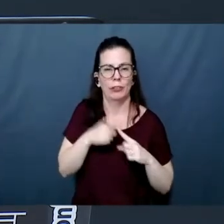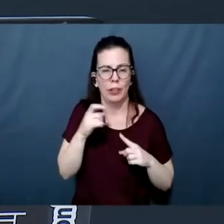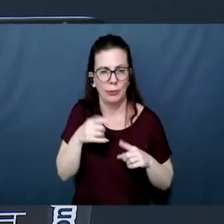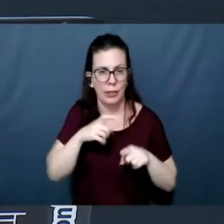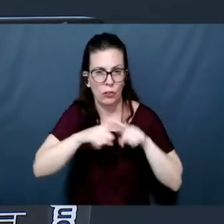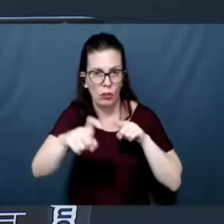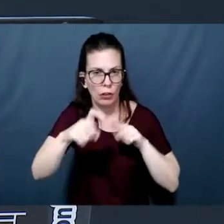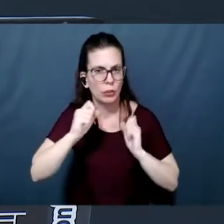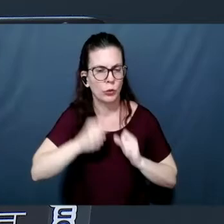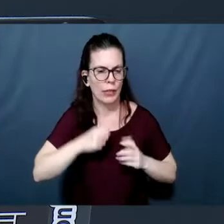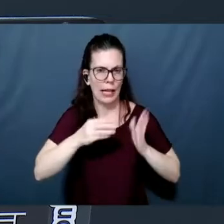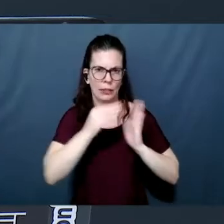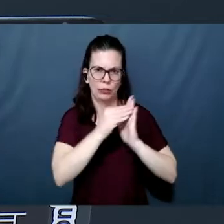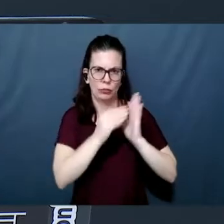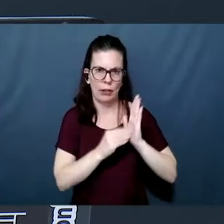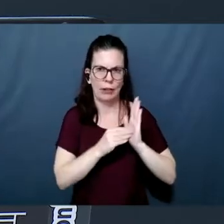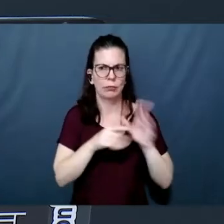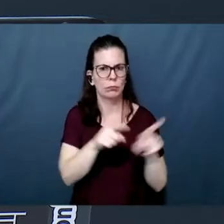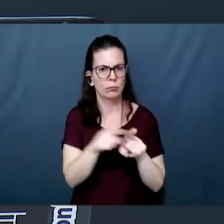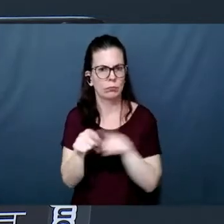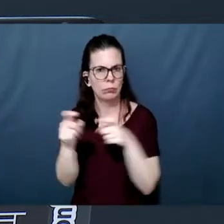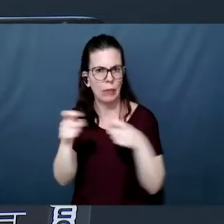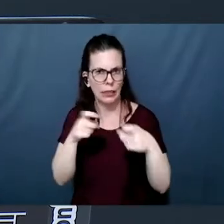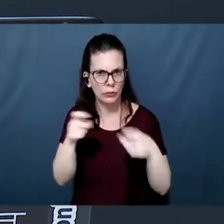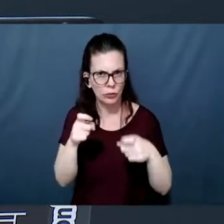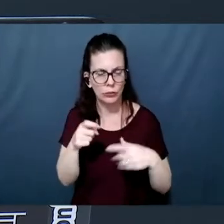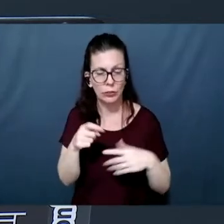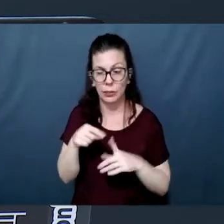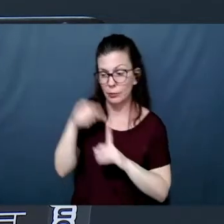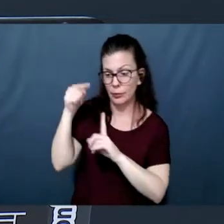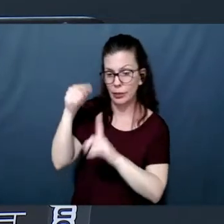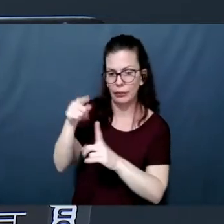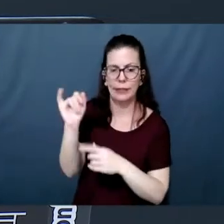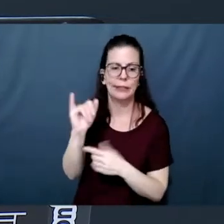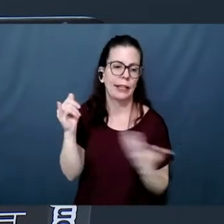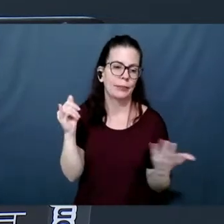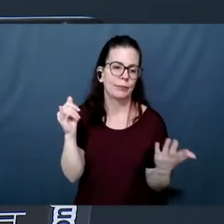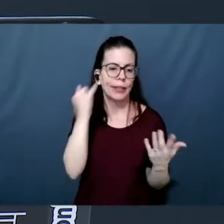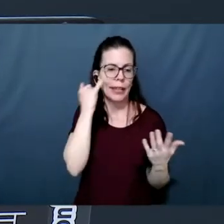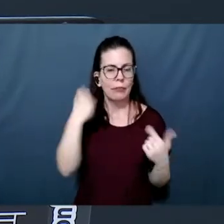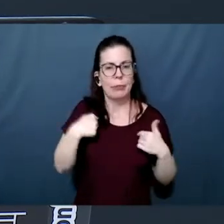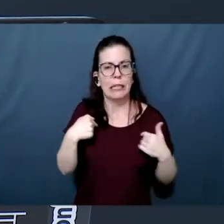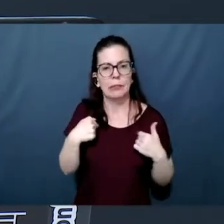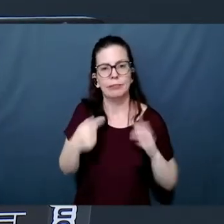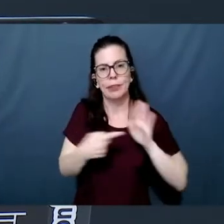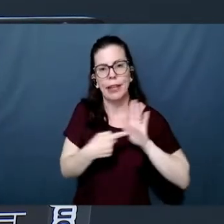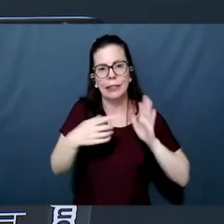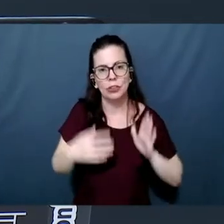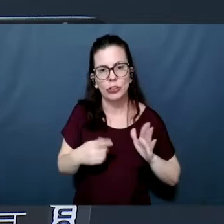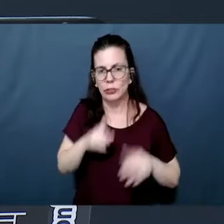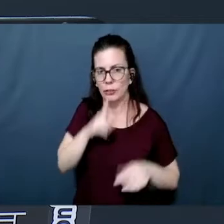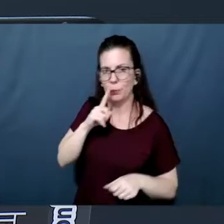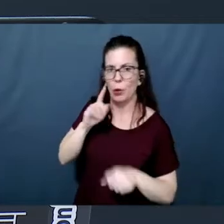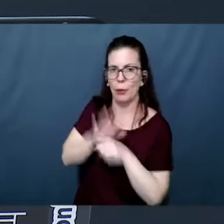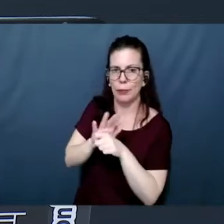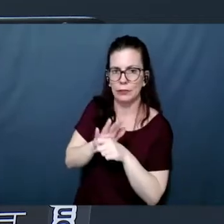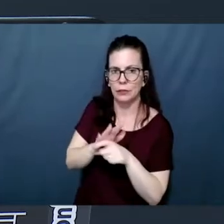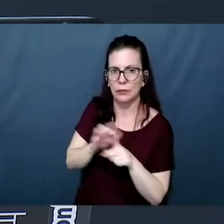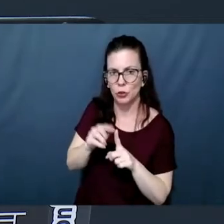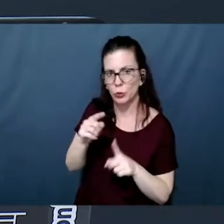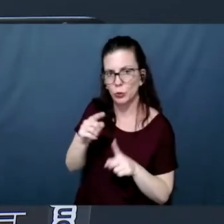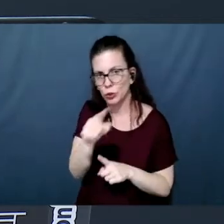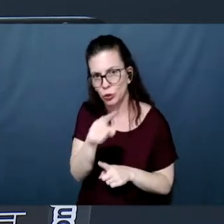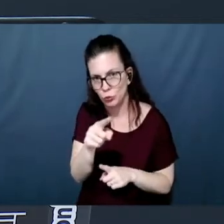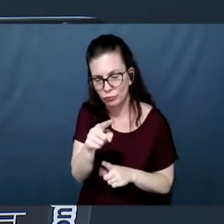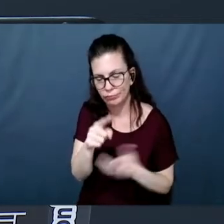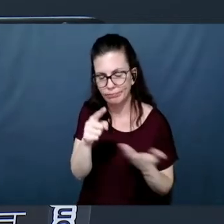right? Specifically because, like, let's say if I, as an agent, make a promise to you and say, I'm